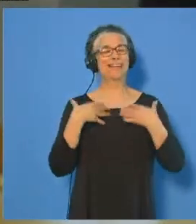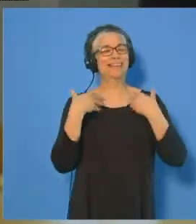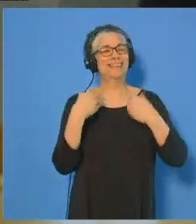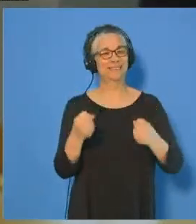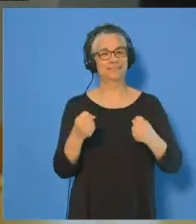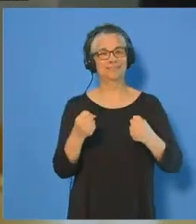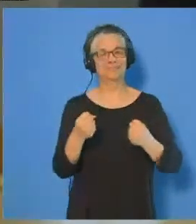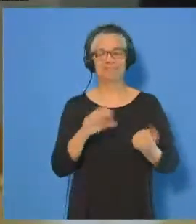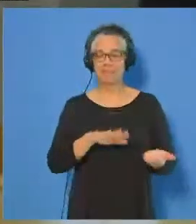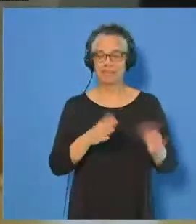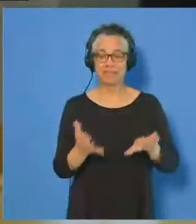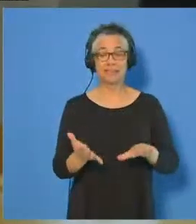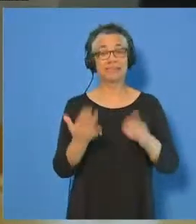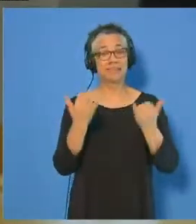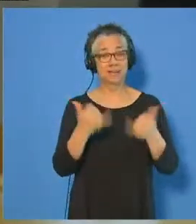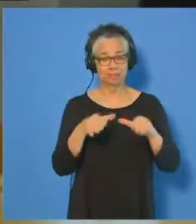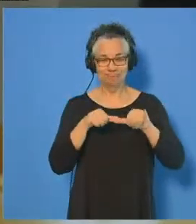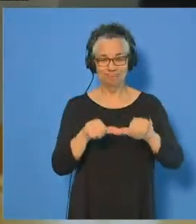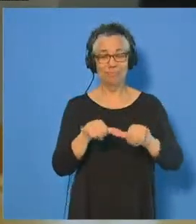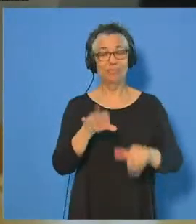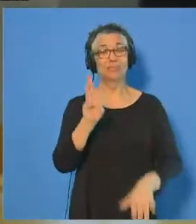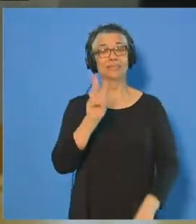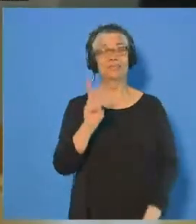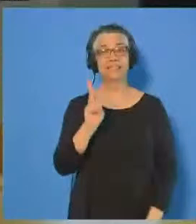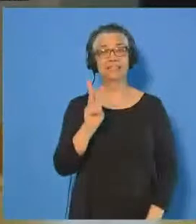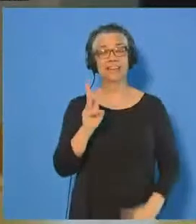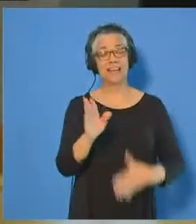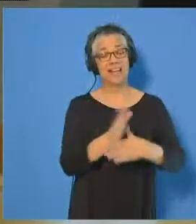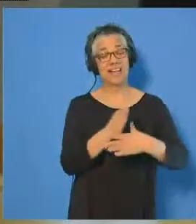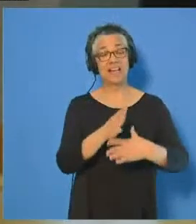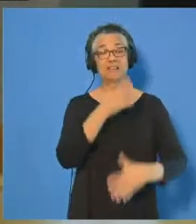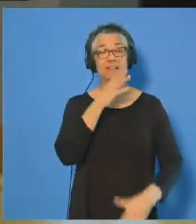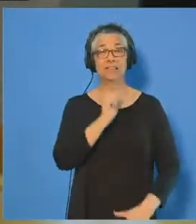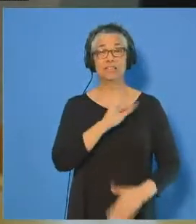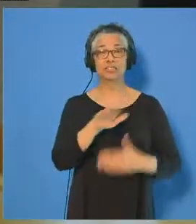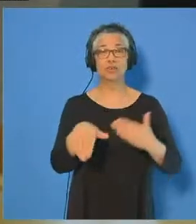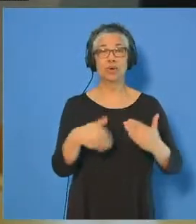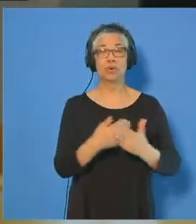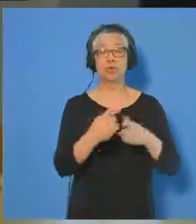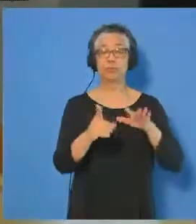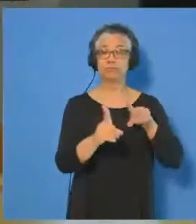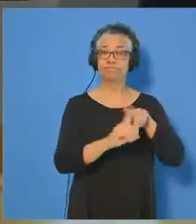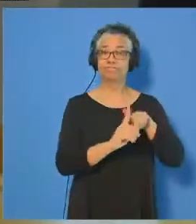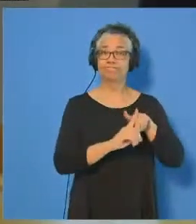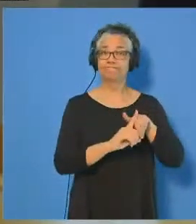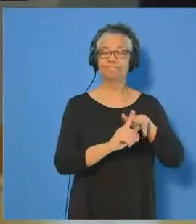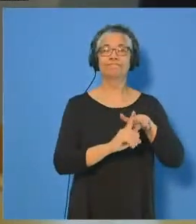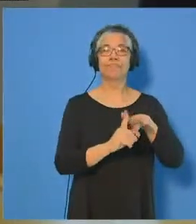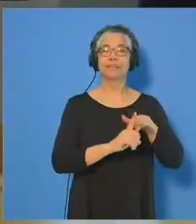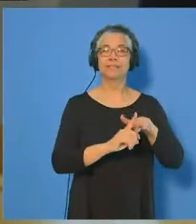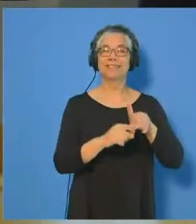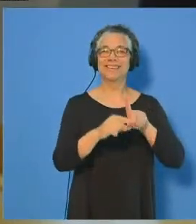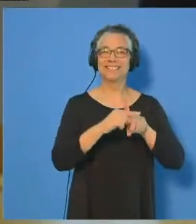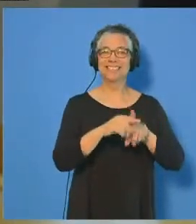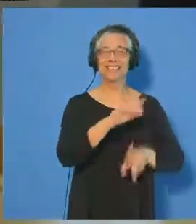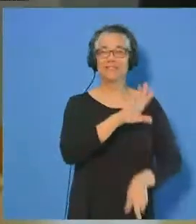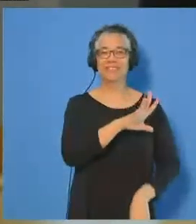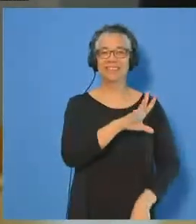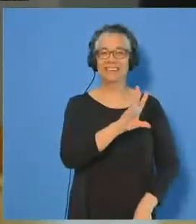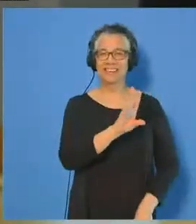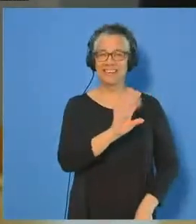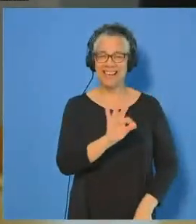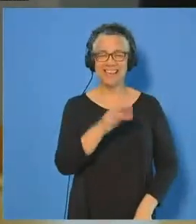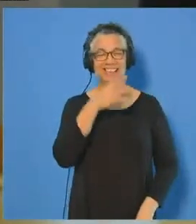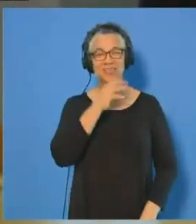total deceased now stands at 6. The average age of all of our confirmed positive cases is 59 years old, and